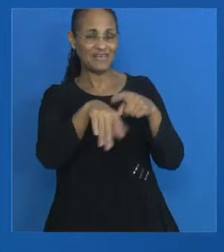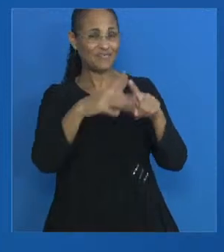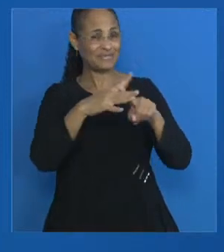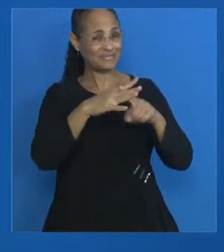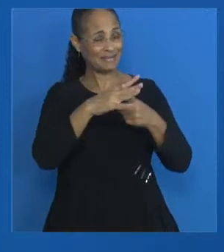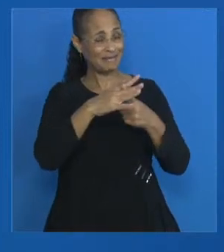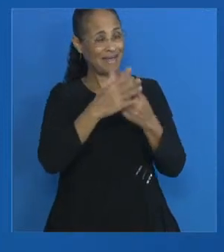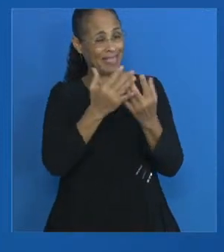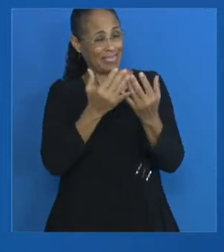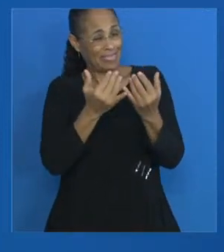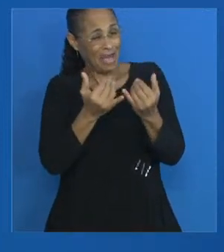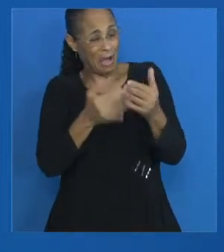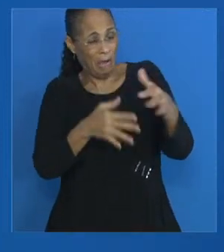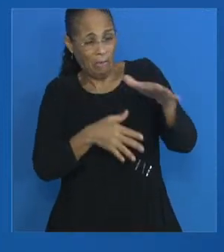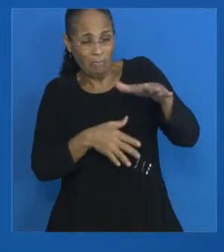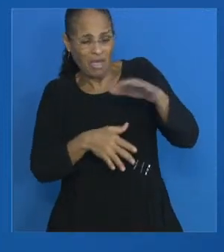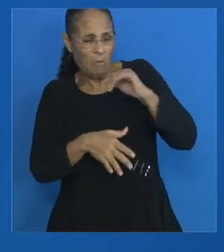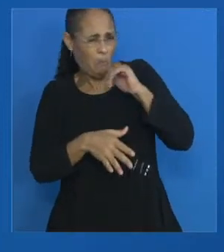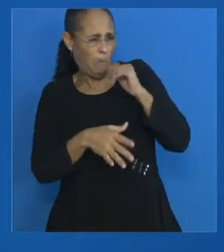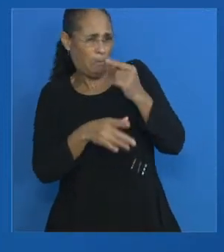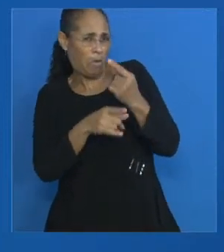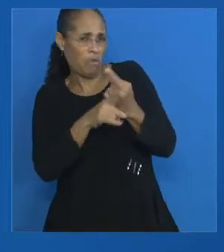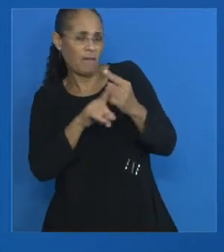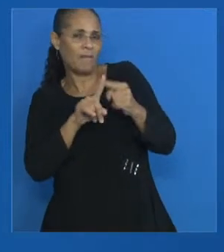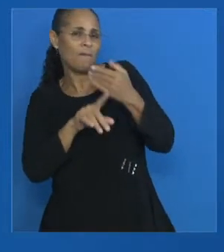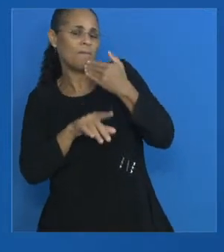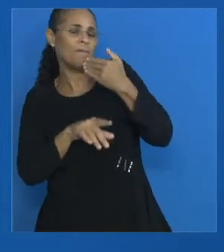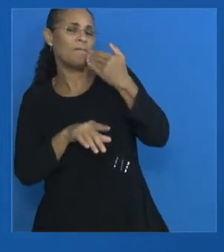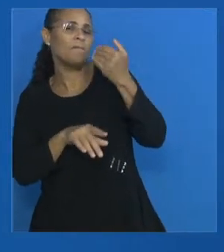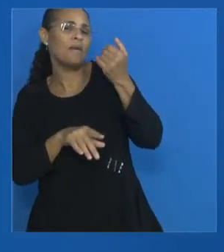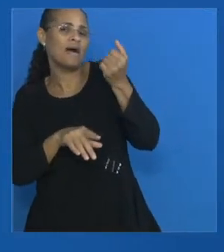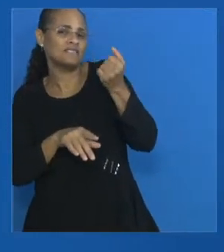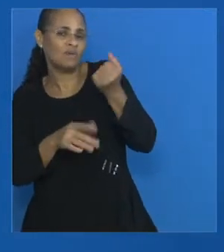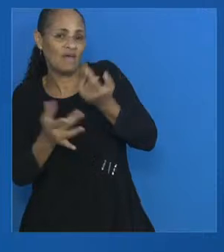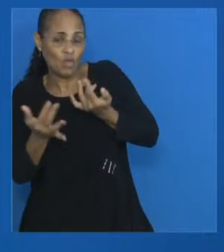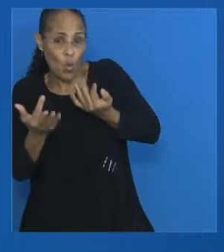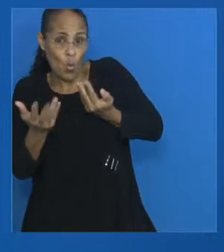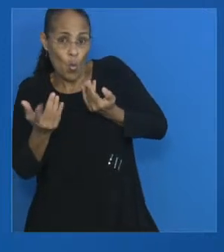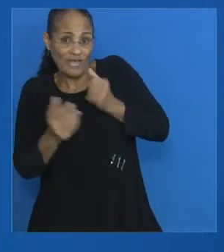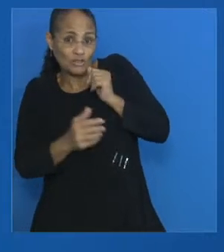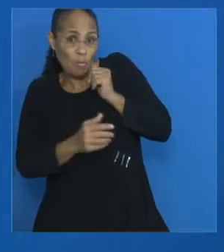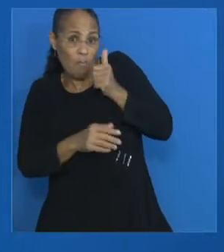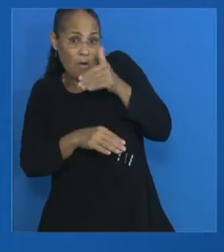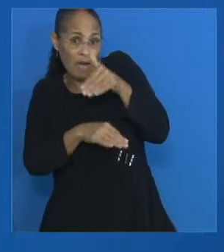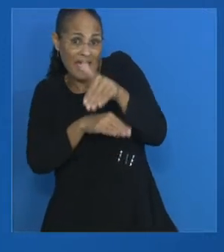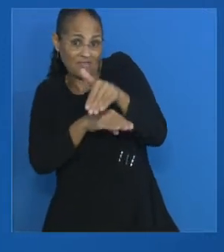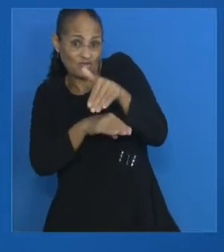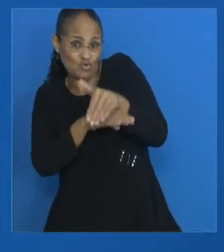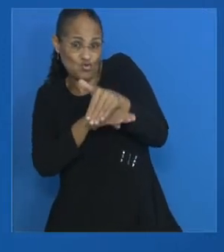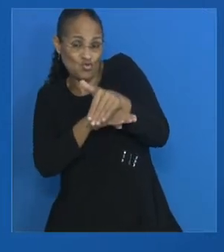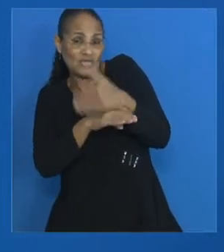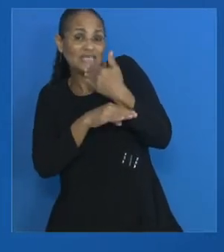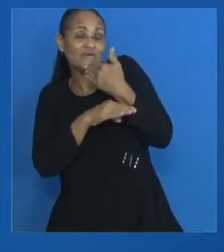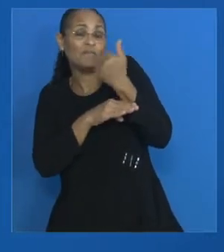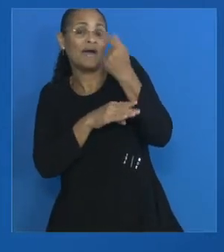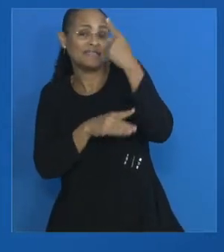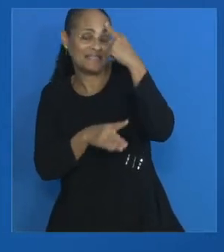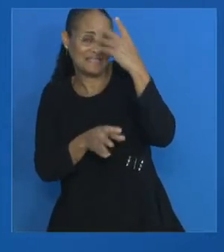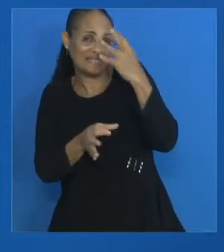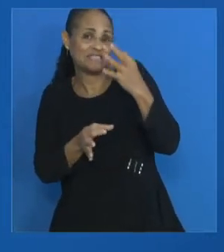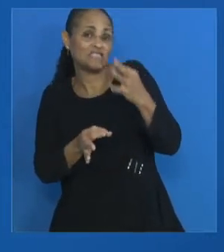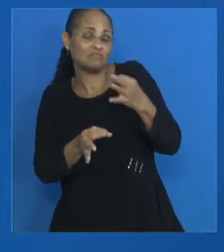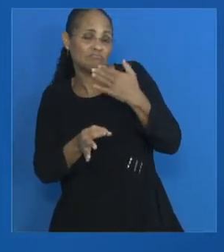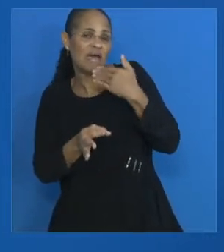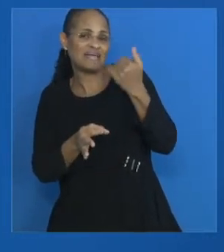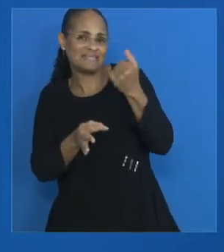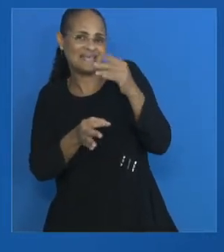out now, they might not be accurate. They'll be the best guess. So we've got to wait until tomorrow afternoon to give the best decision based on the best